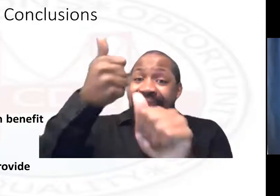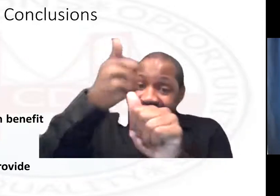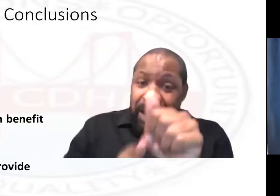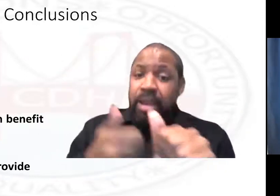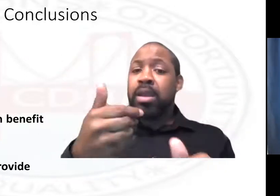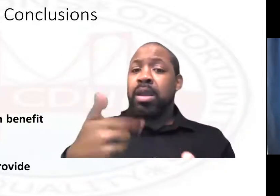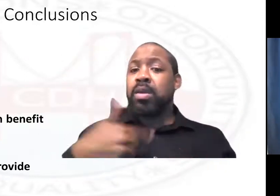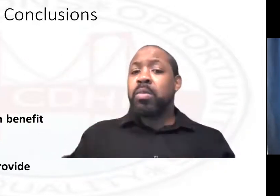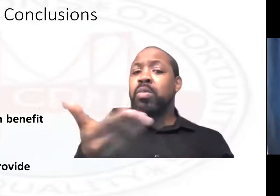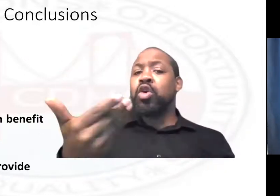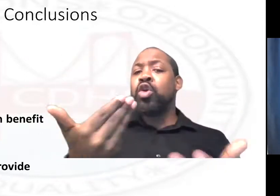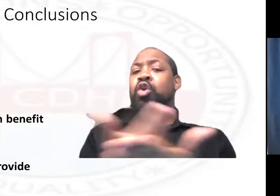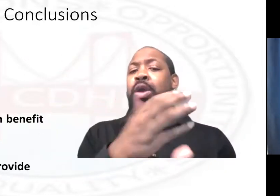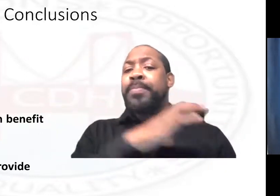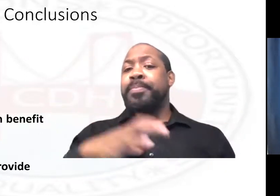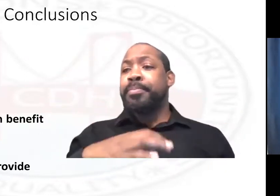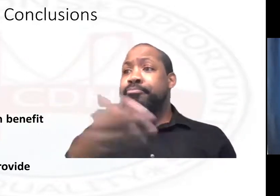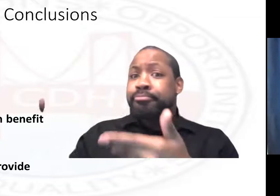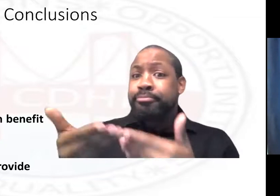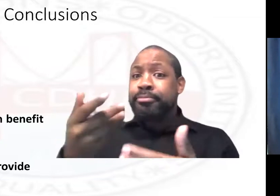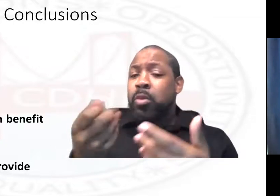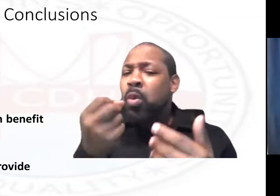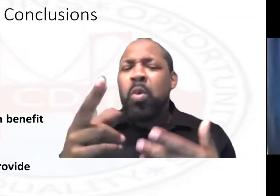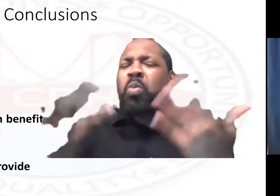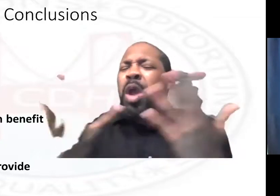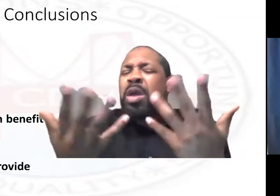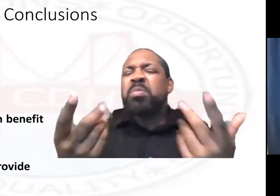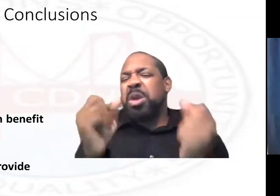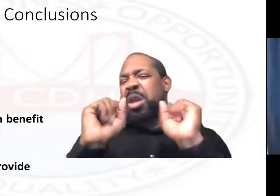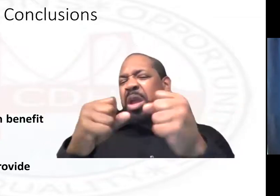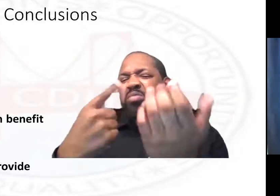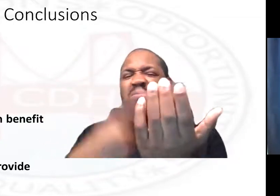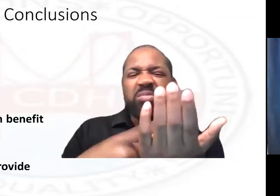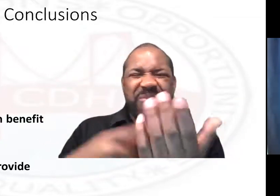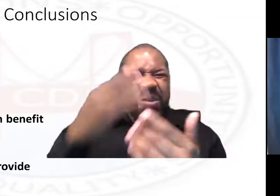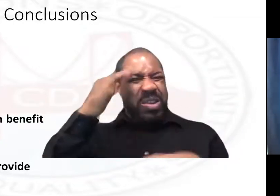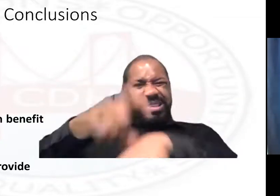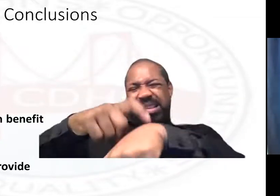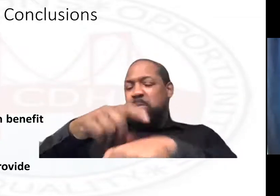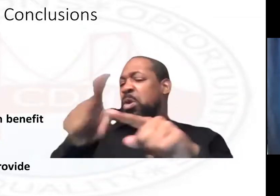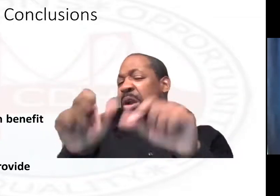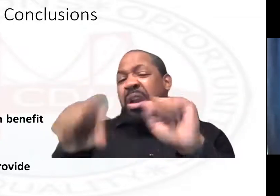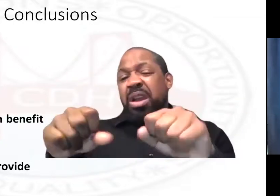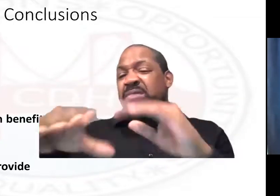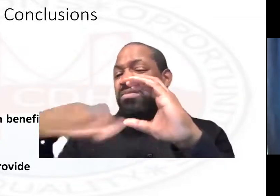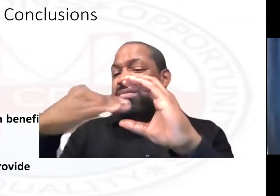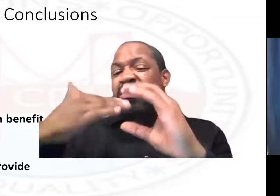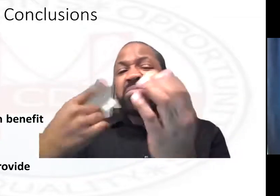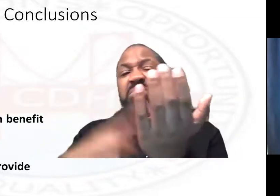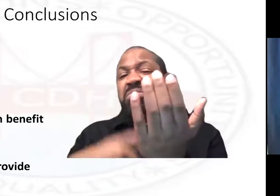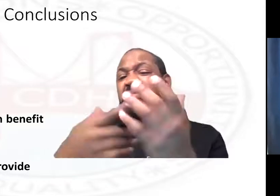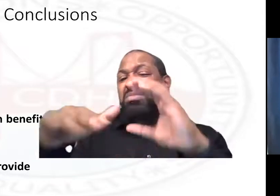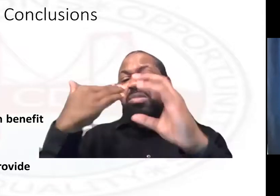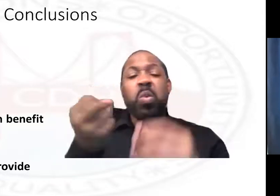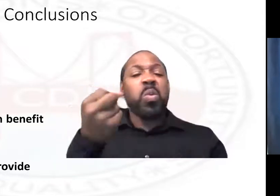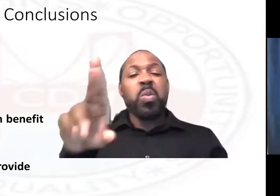should do annually or every 2 years, anytime a new commissioner comes?